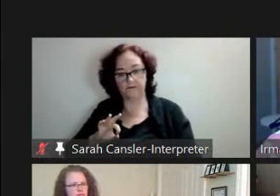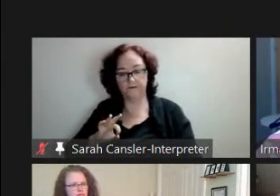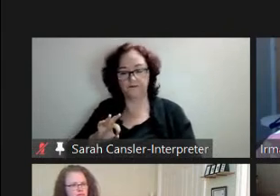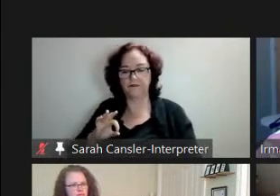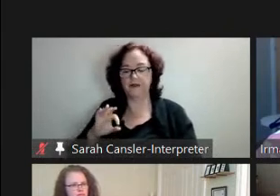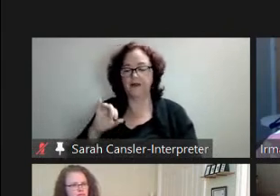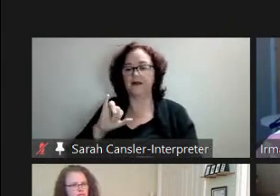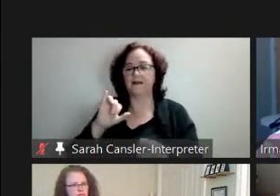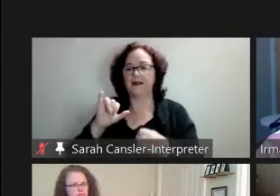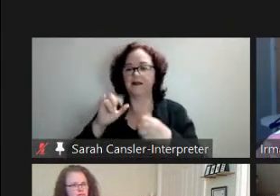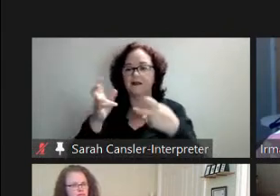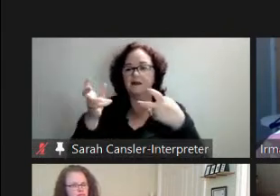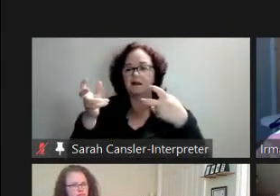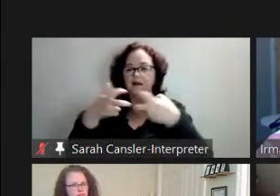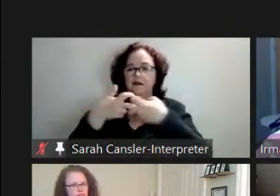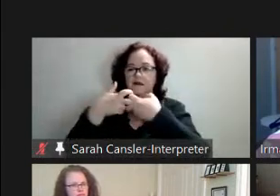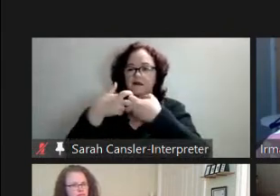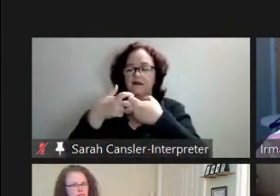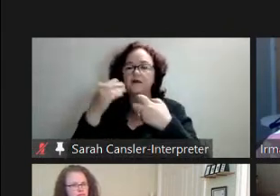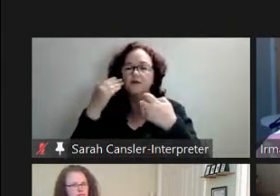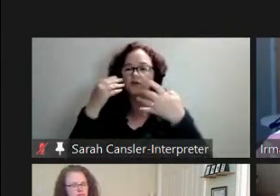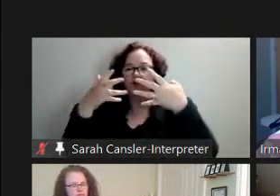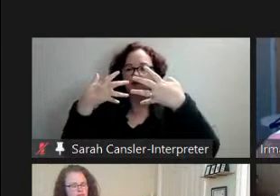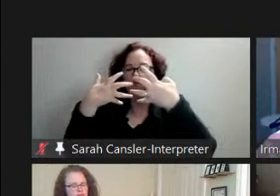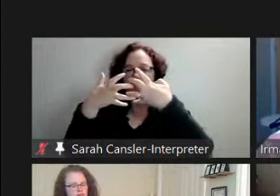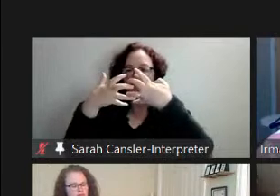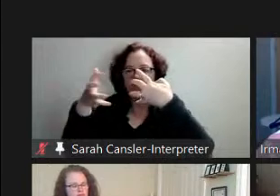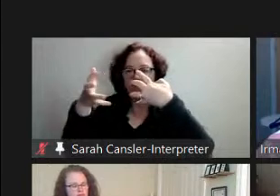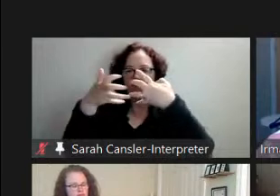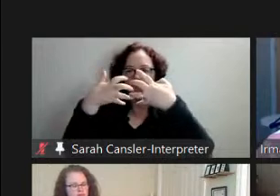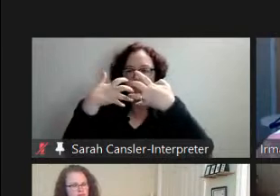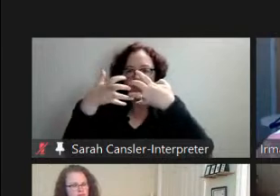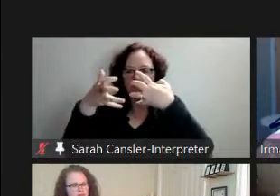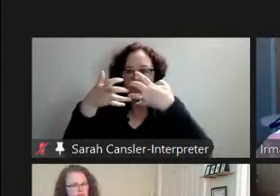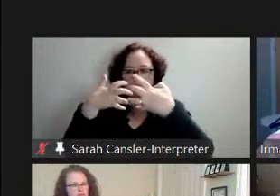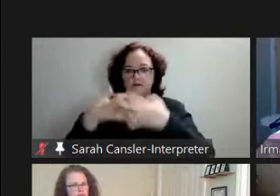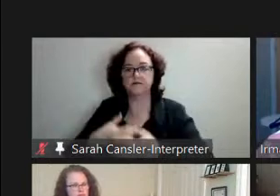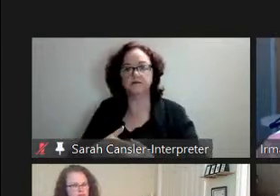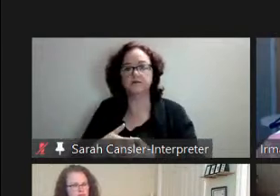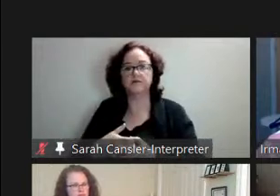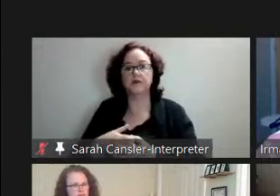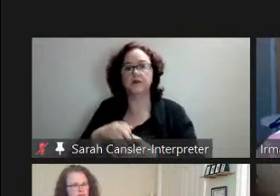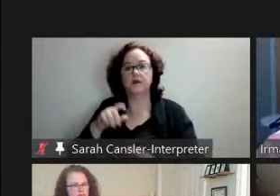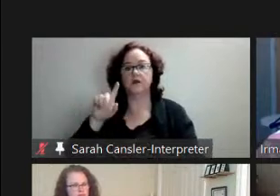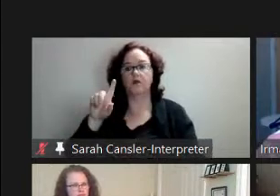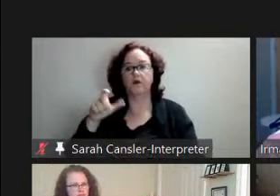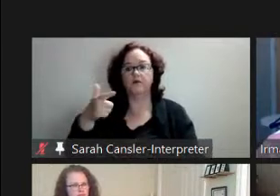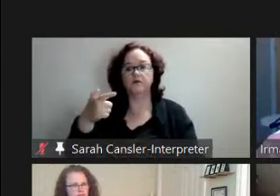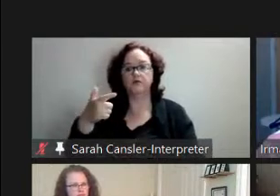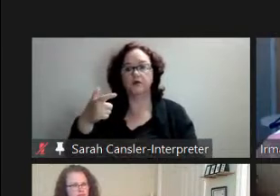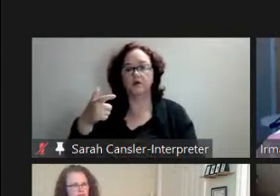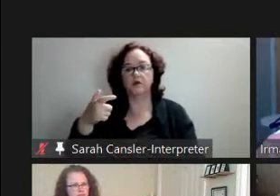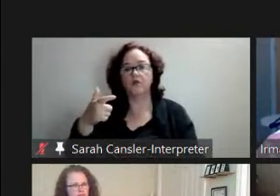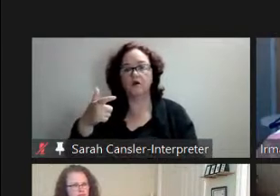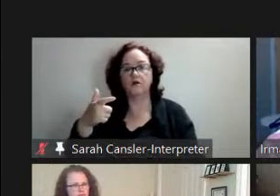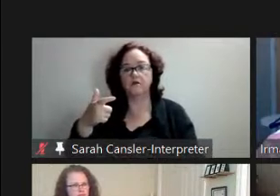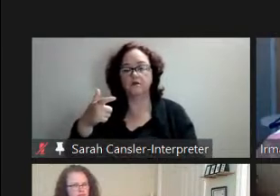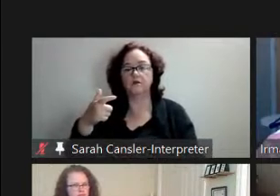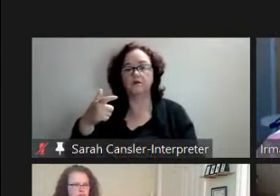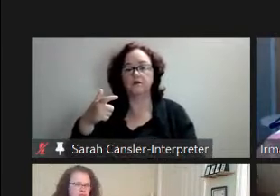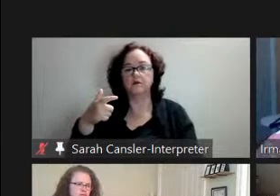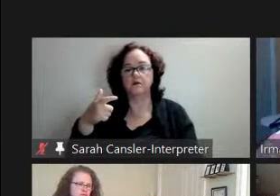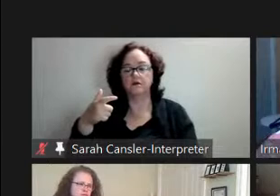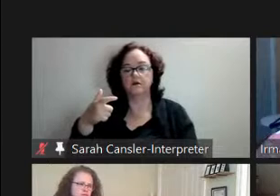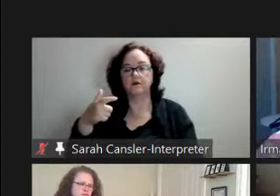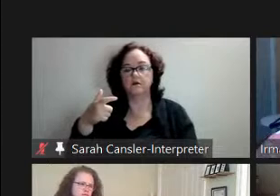interlocking gates that swing around. And then we have 121 swing gates, which are the lower ones, that are